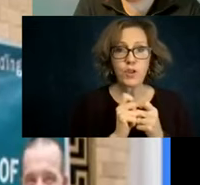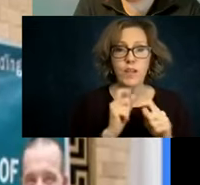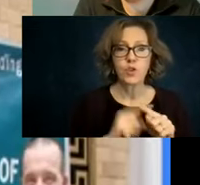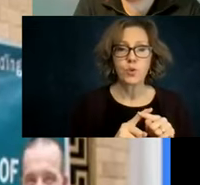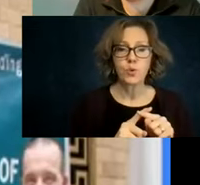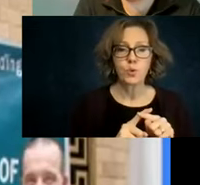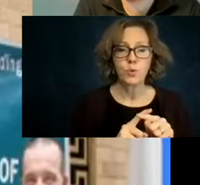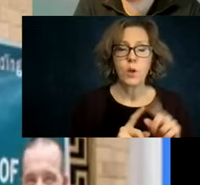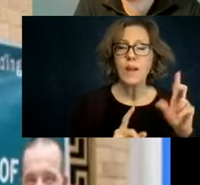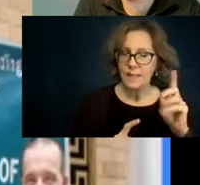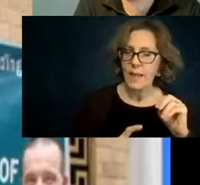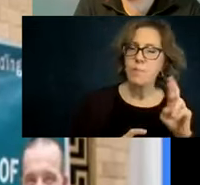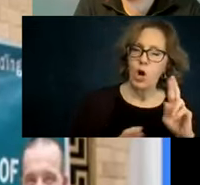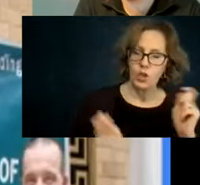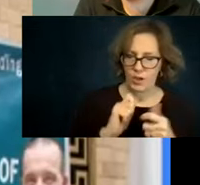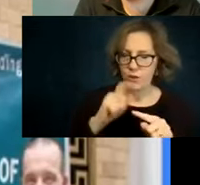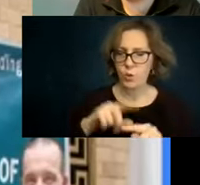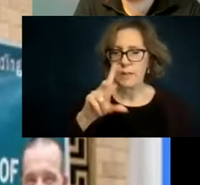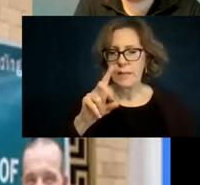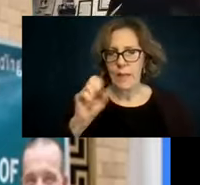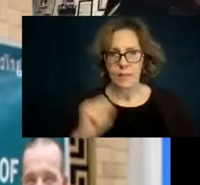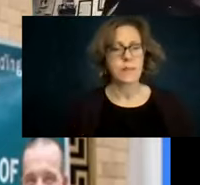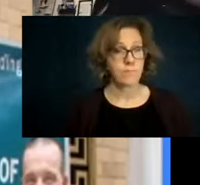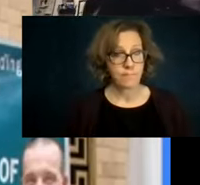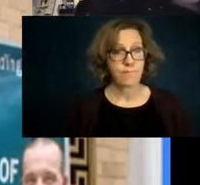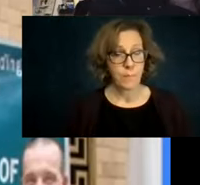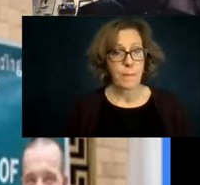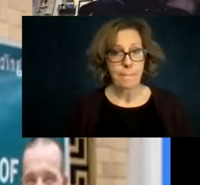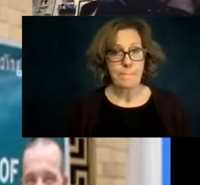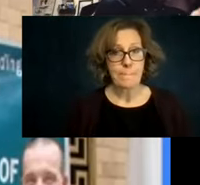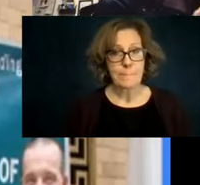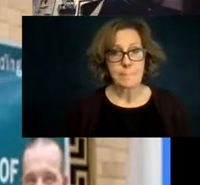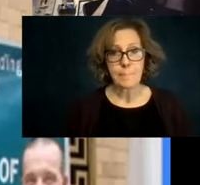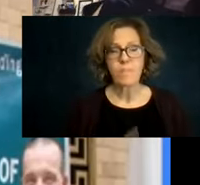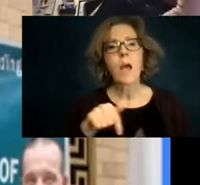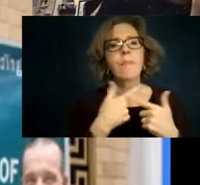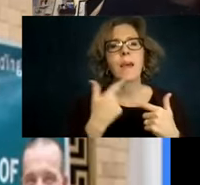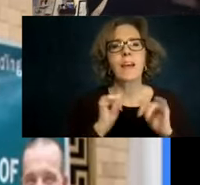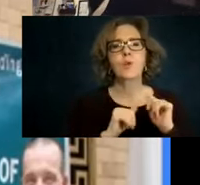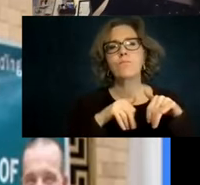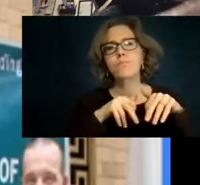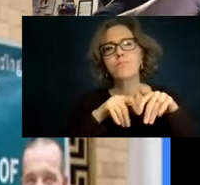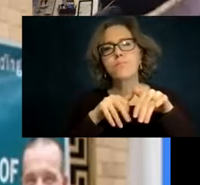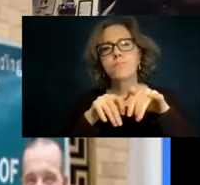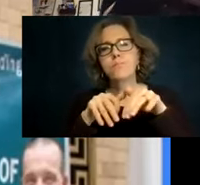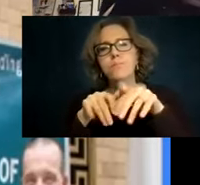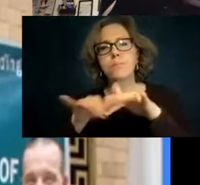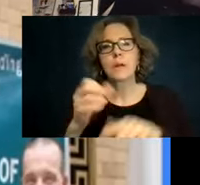DMR to DDS." DMR, and then we had to go to the State House.